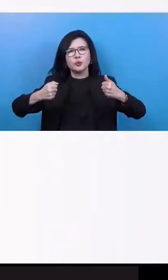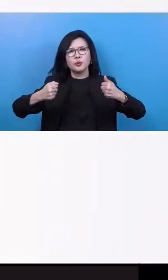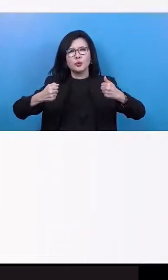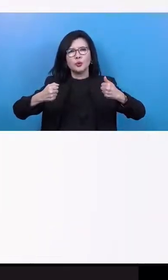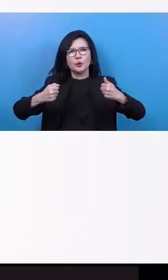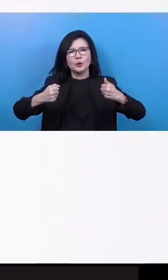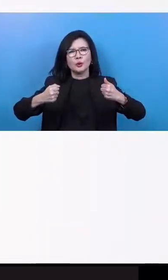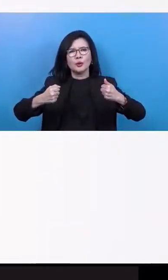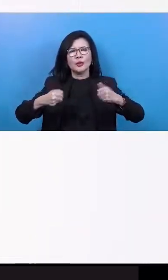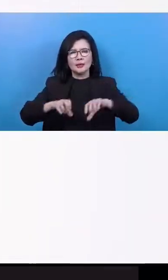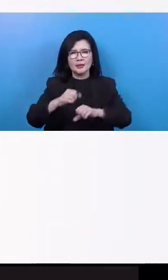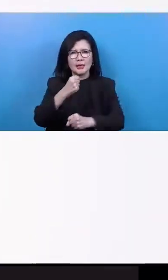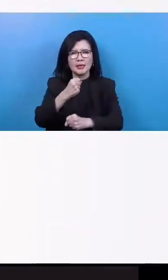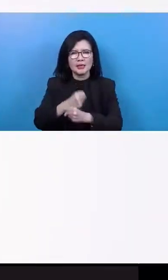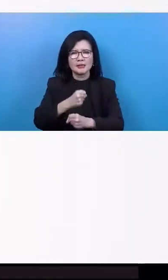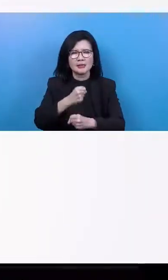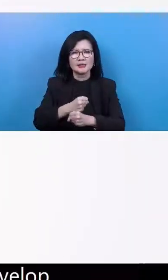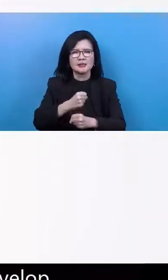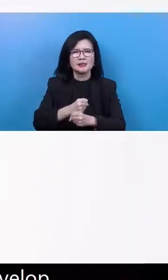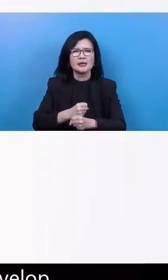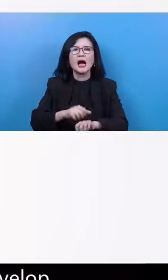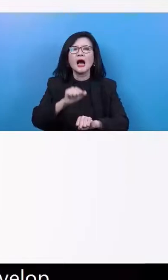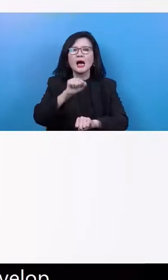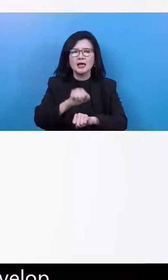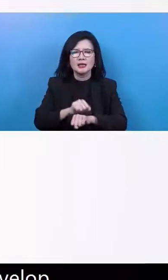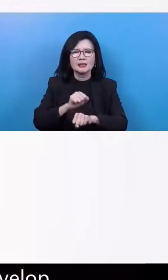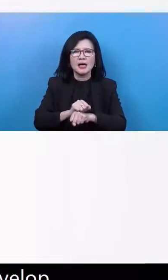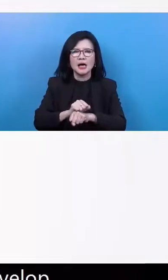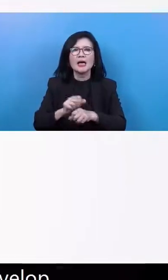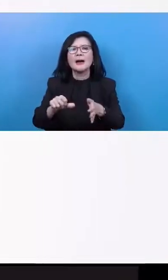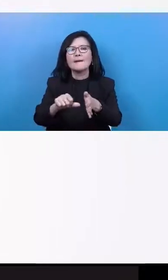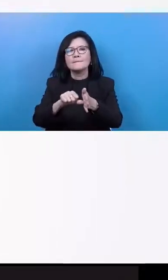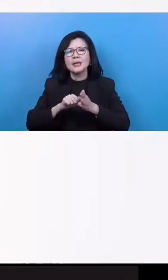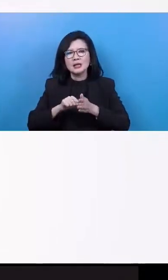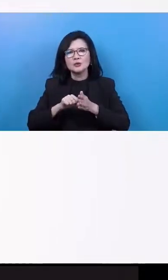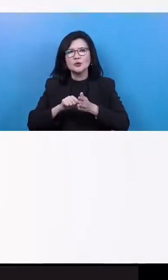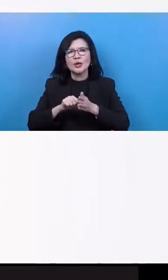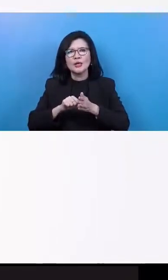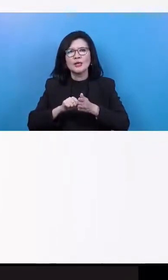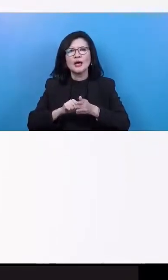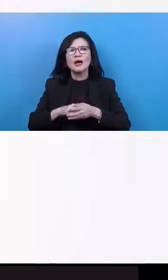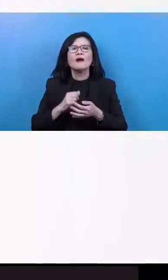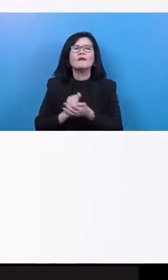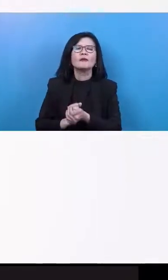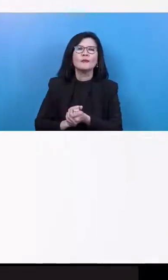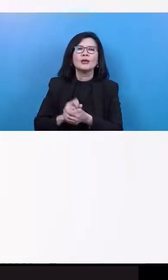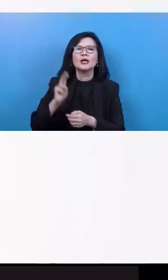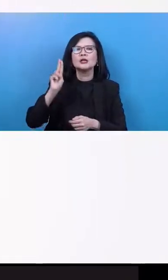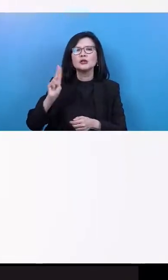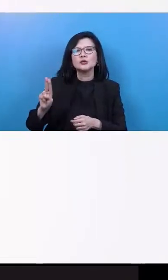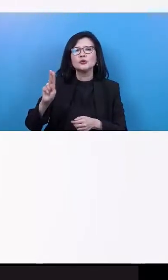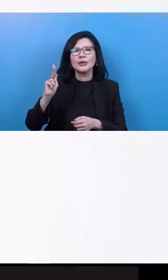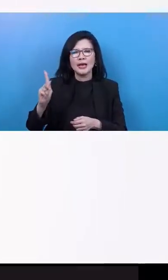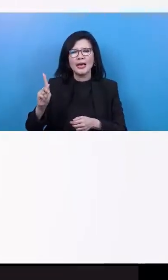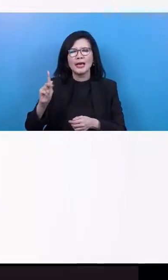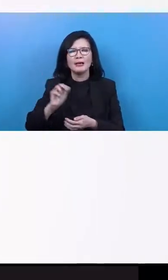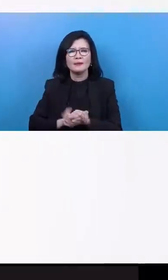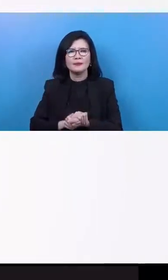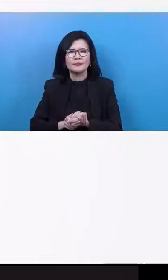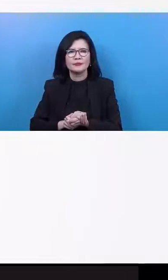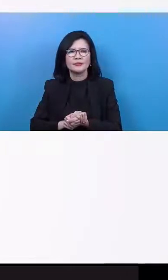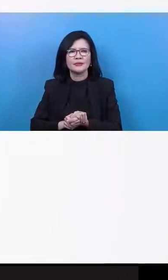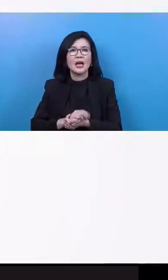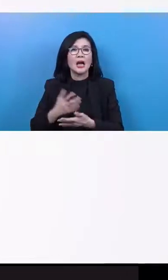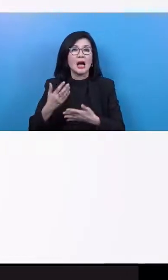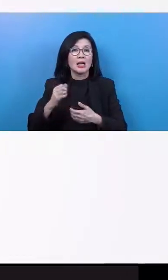UK government. So at the end of the day, we have got a framework We have